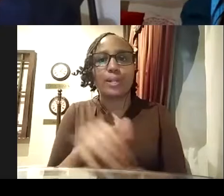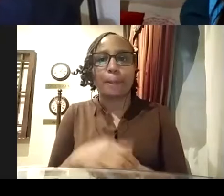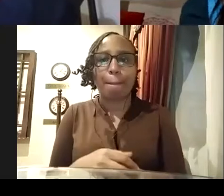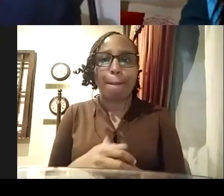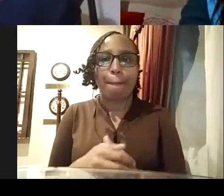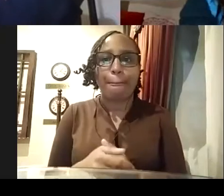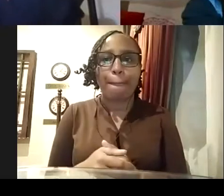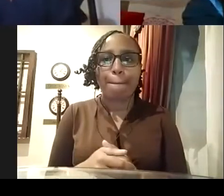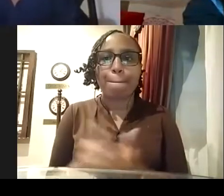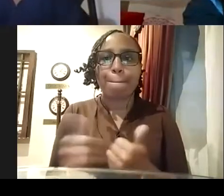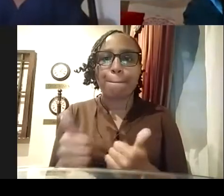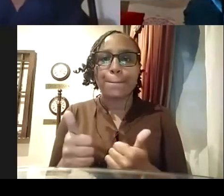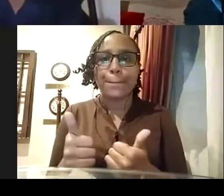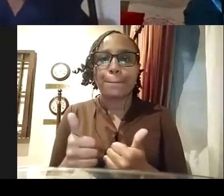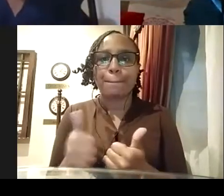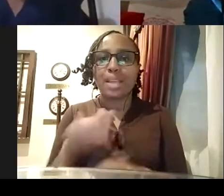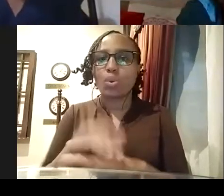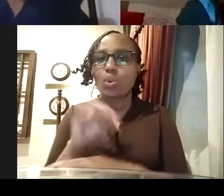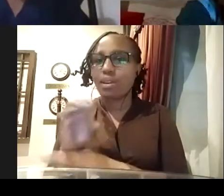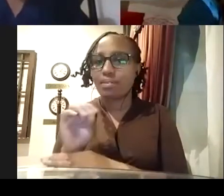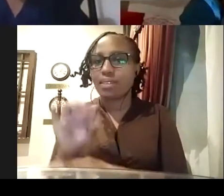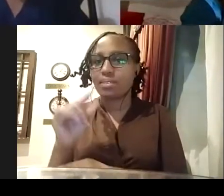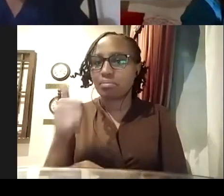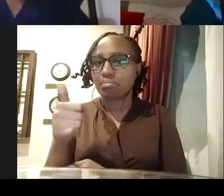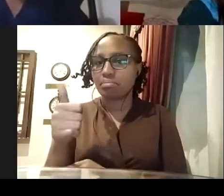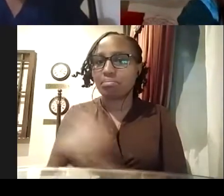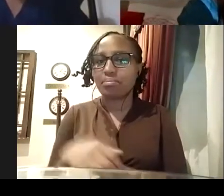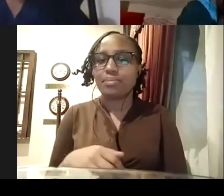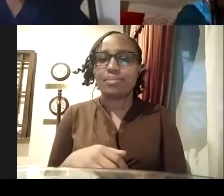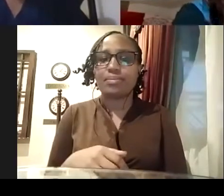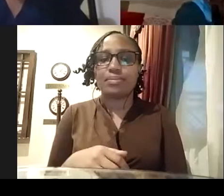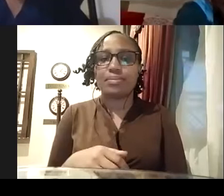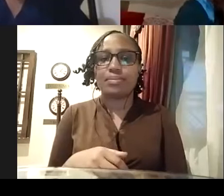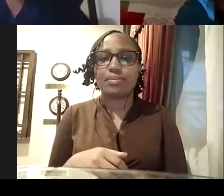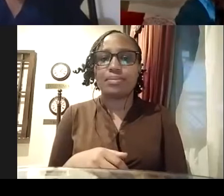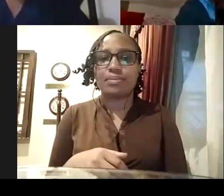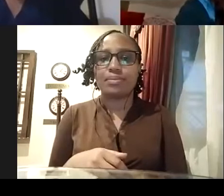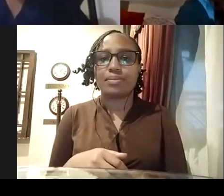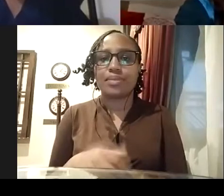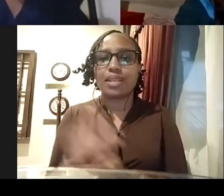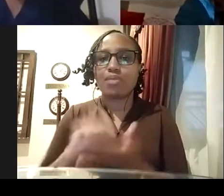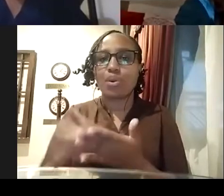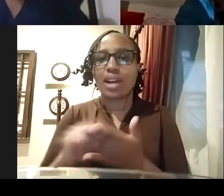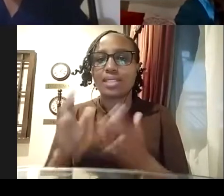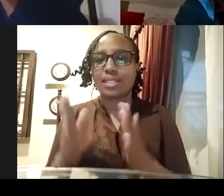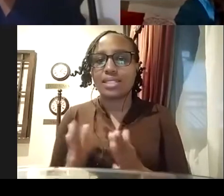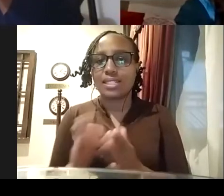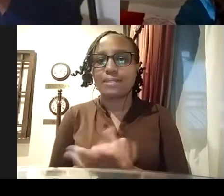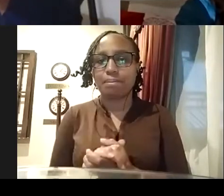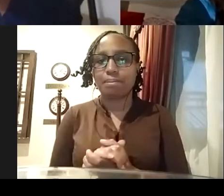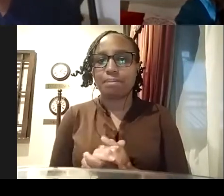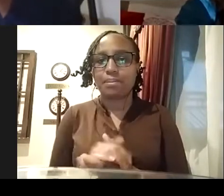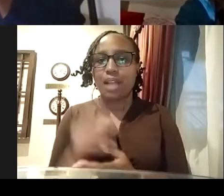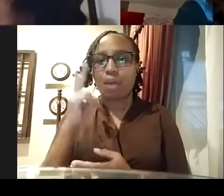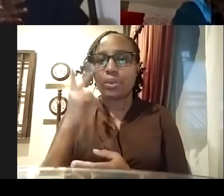Brilliant. Such good advice as well for people, who are amongst us who are writers. I'm going to see if there's one more